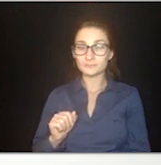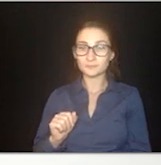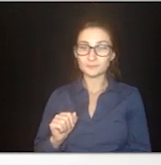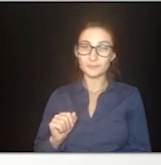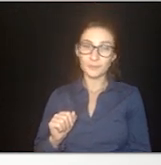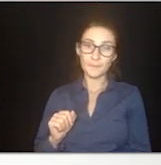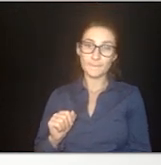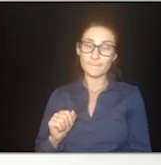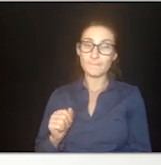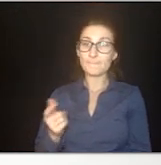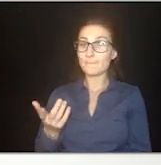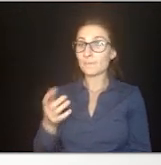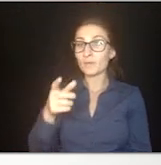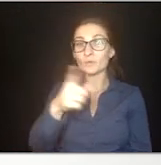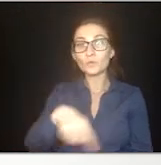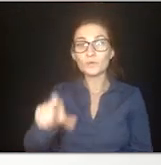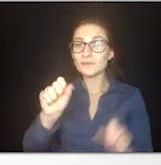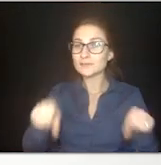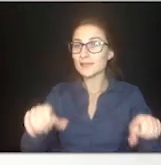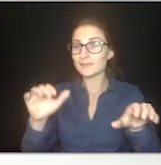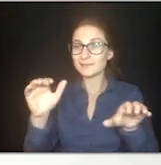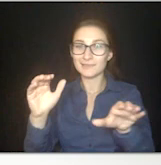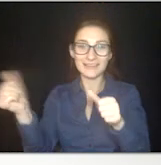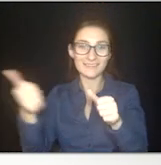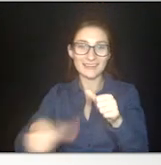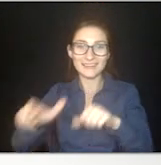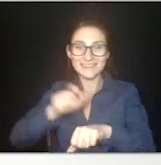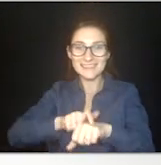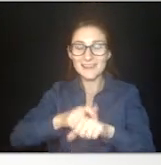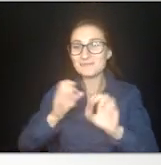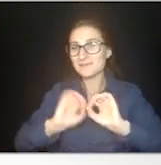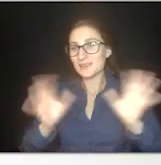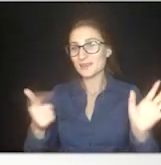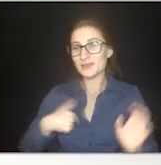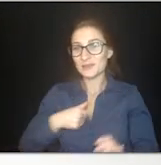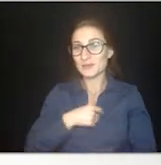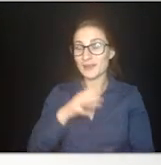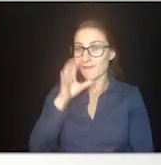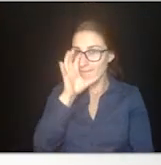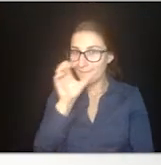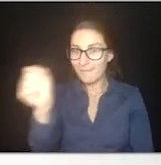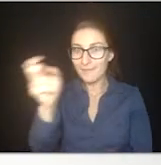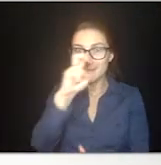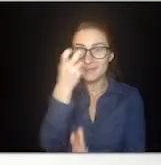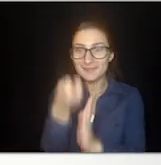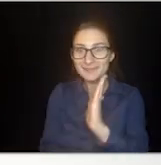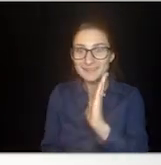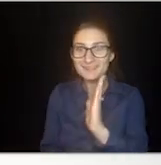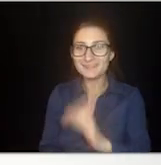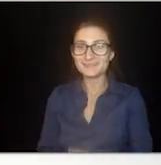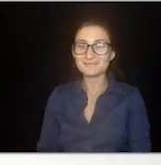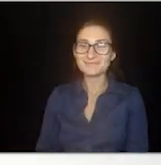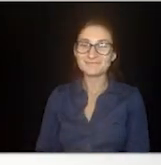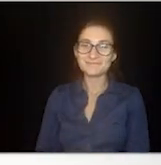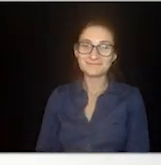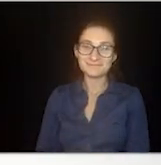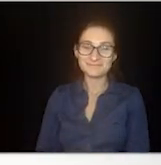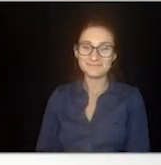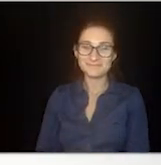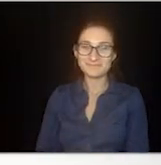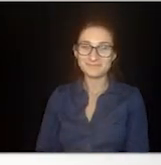But, and I always, and you guys are free to leave anytime, but you can tell we love this. January. Move. Okay,